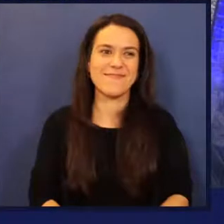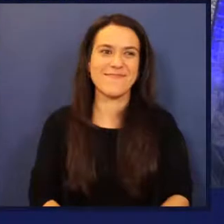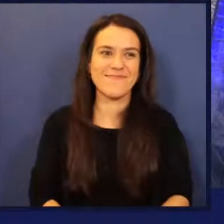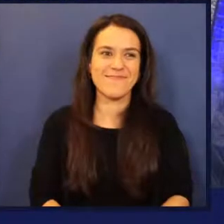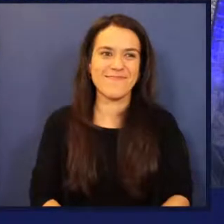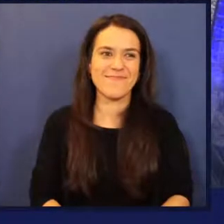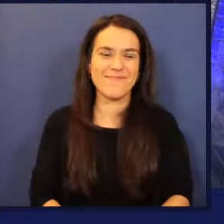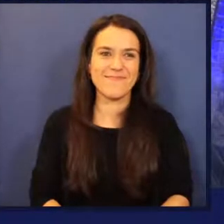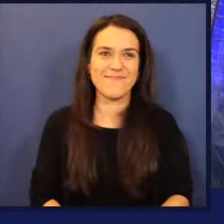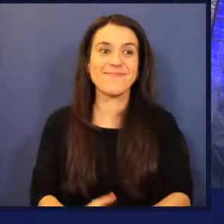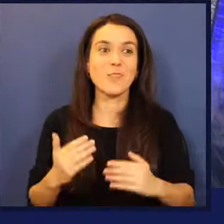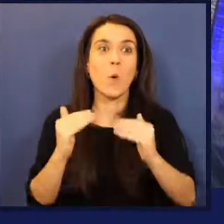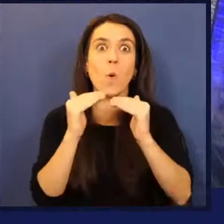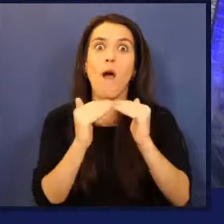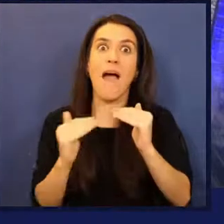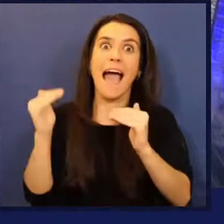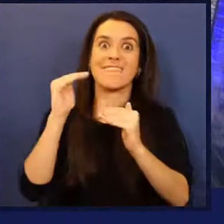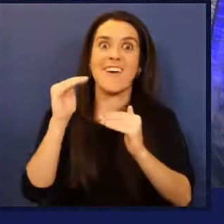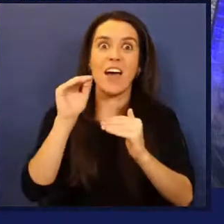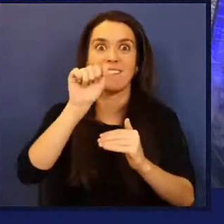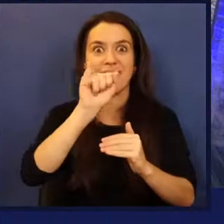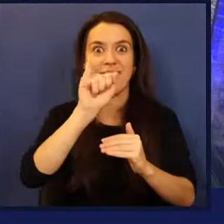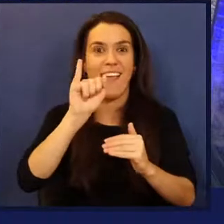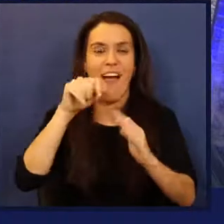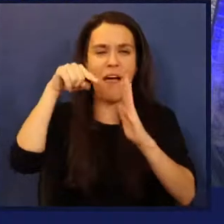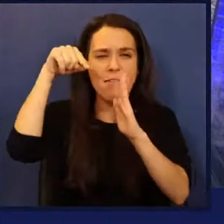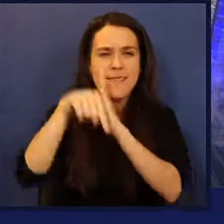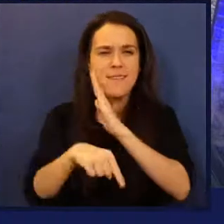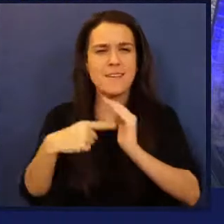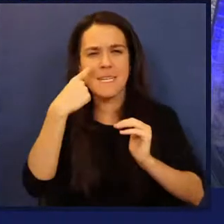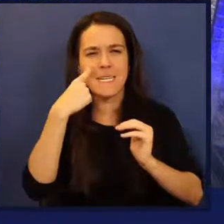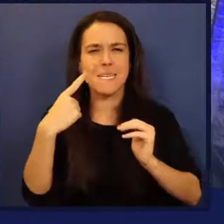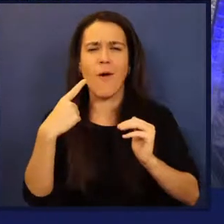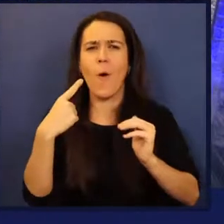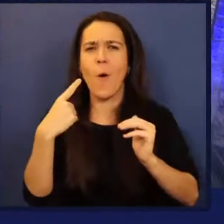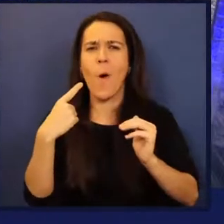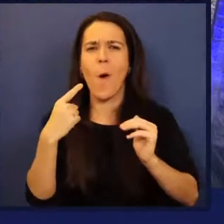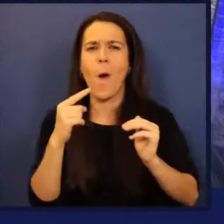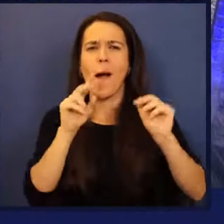Advanced AI, we've got some interesting stuff coming up around